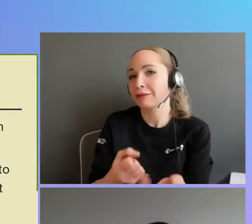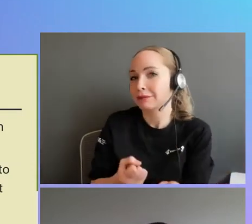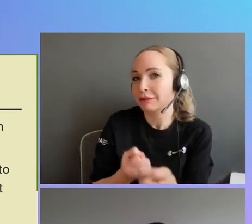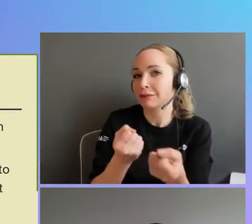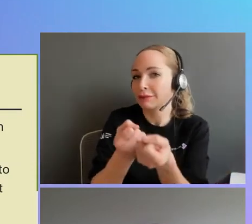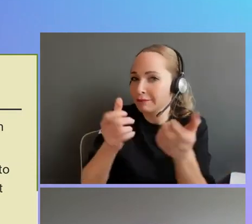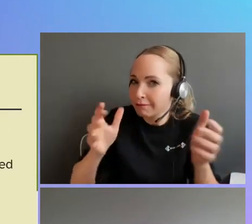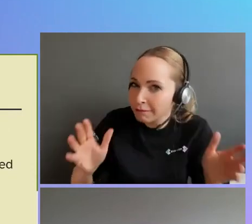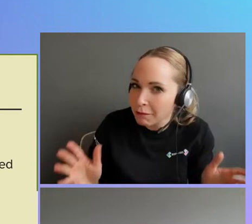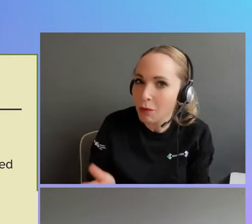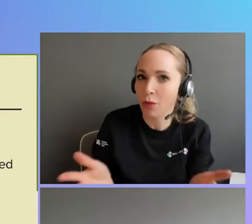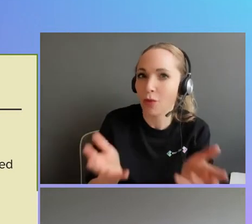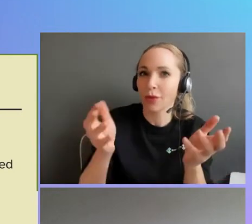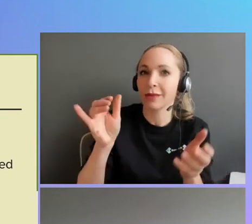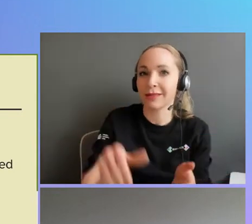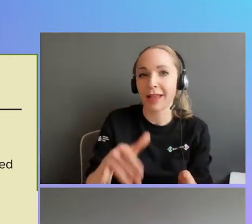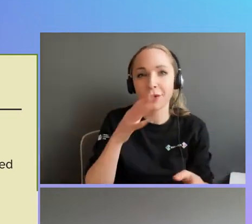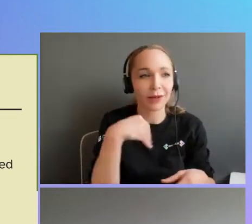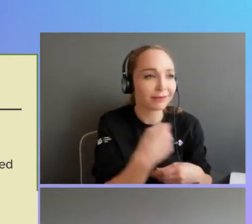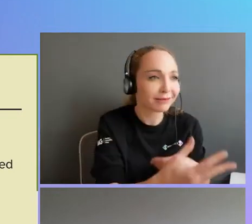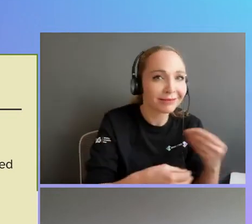themselves.